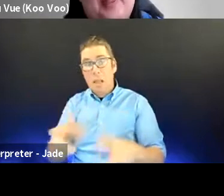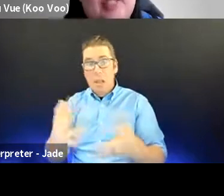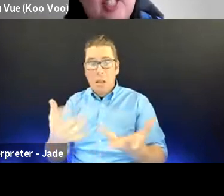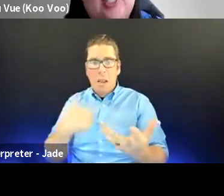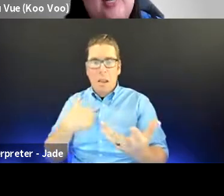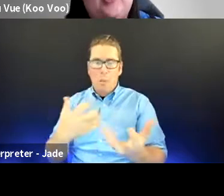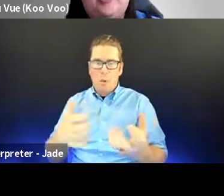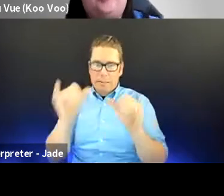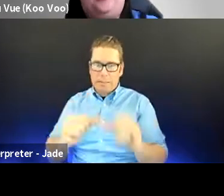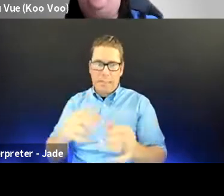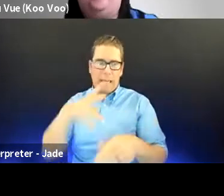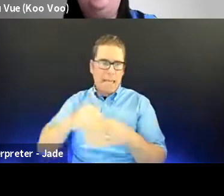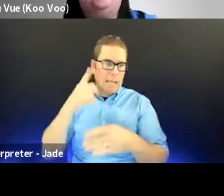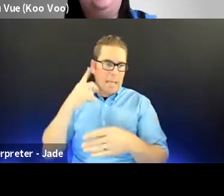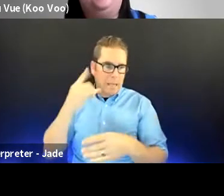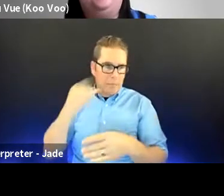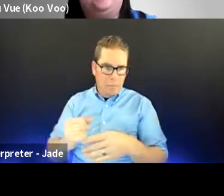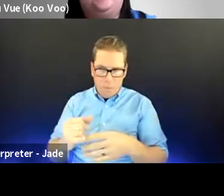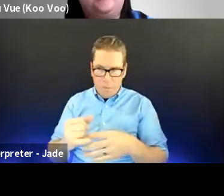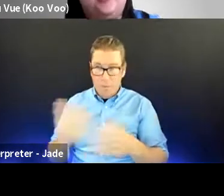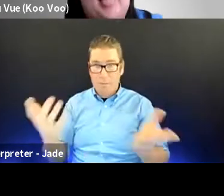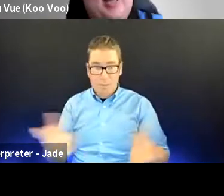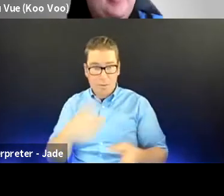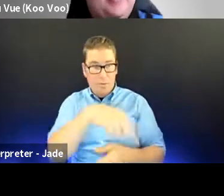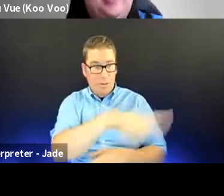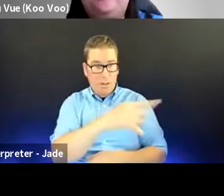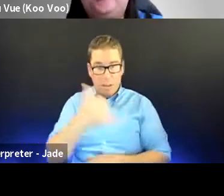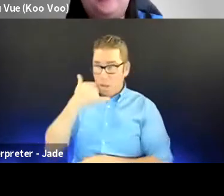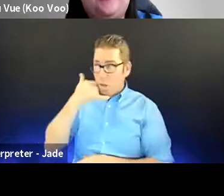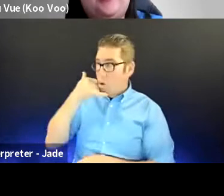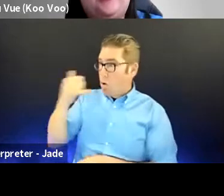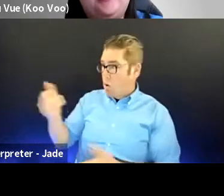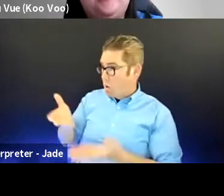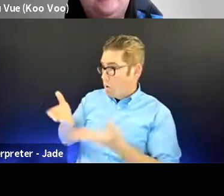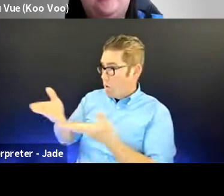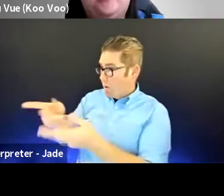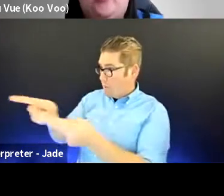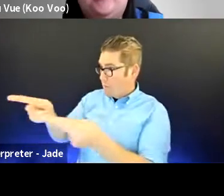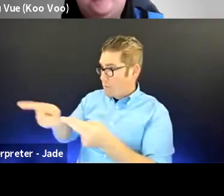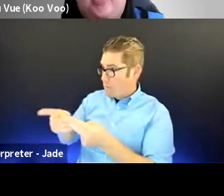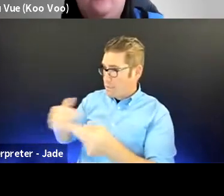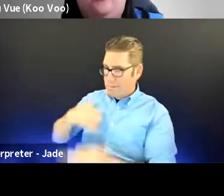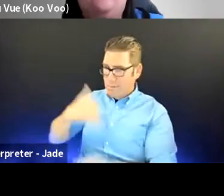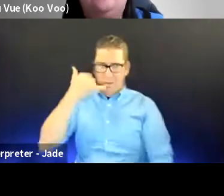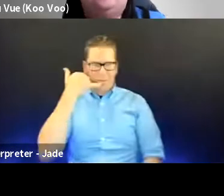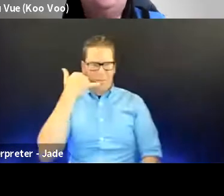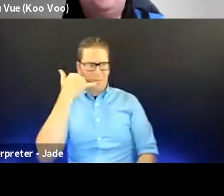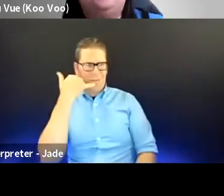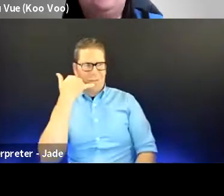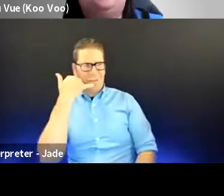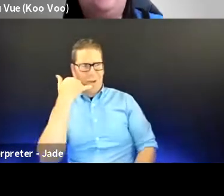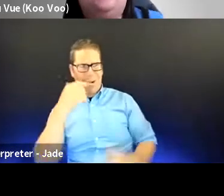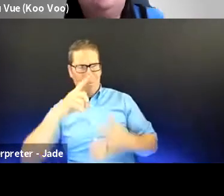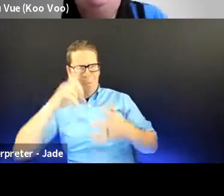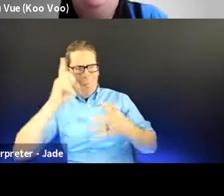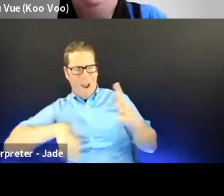offered me the position, I was just like, wait, what? Did this just happen? I am so confused because, you know, I didn't have a lot of teaching experience